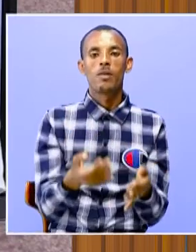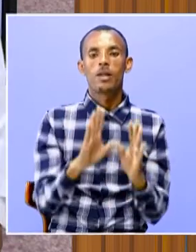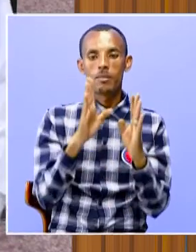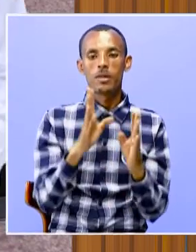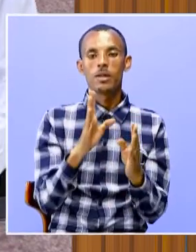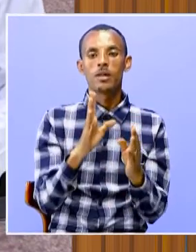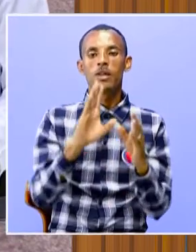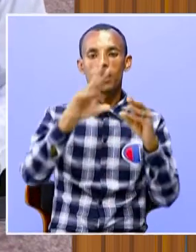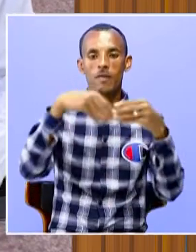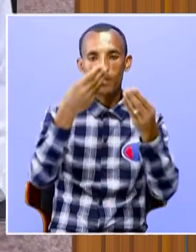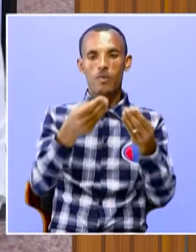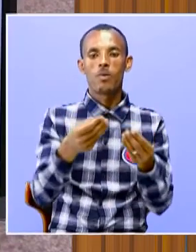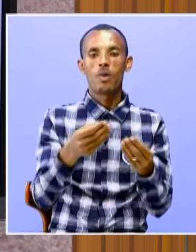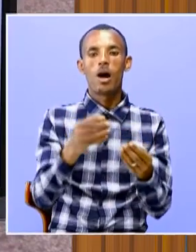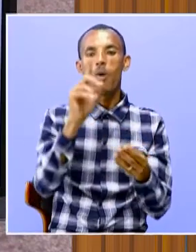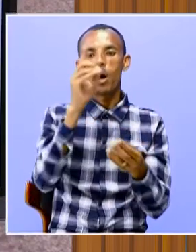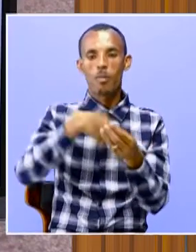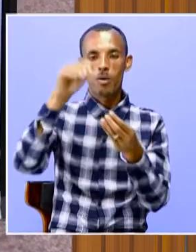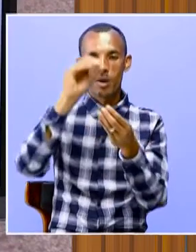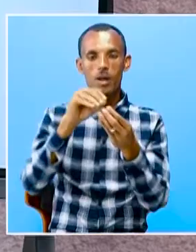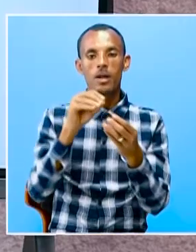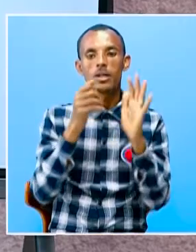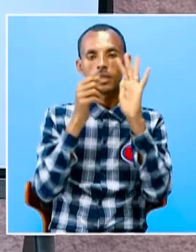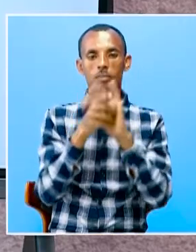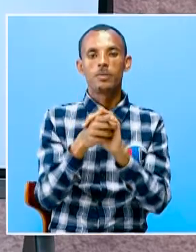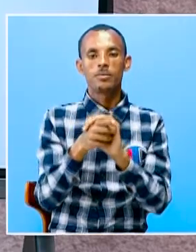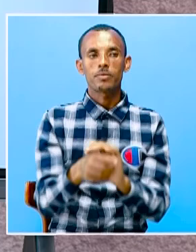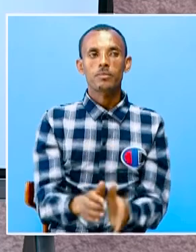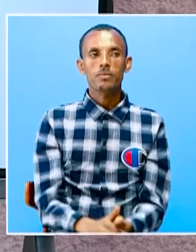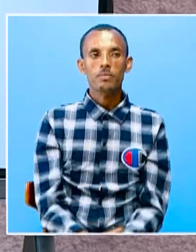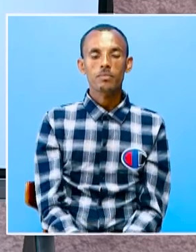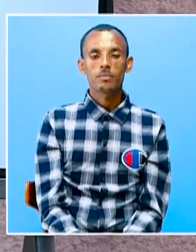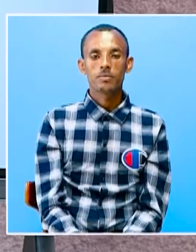me give you one more example for this.